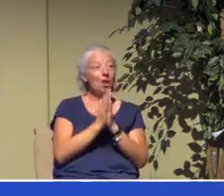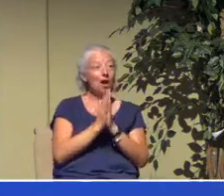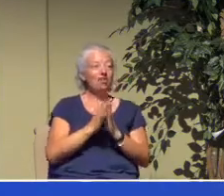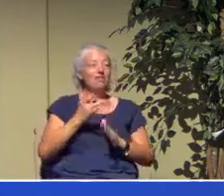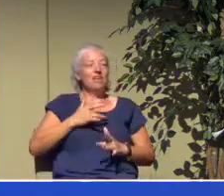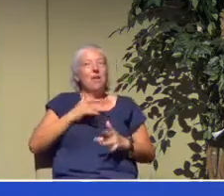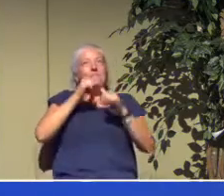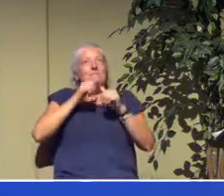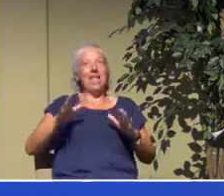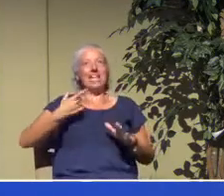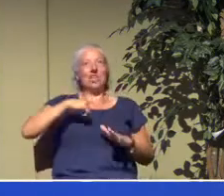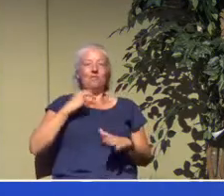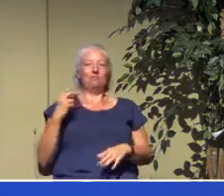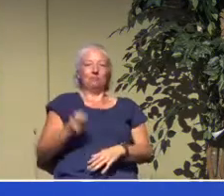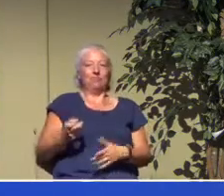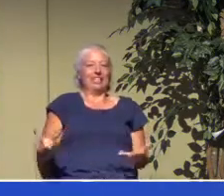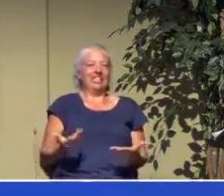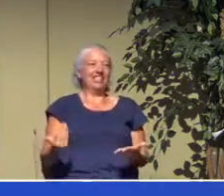again.